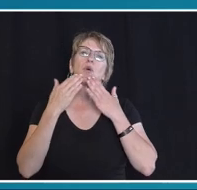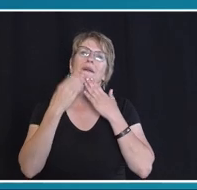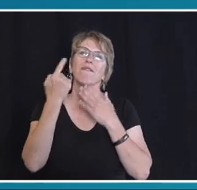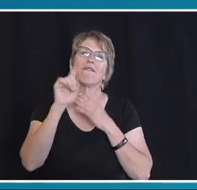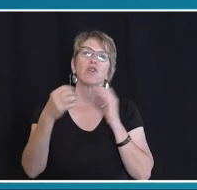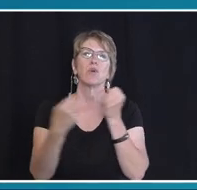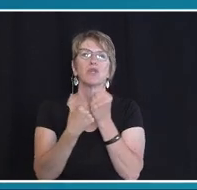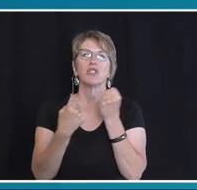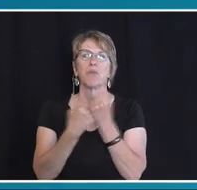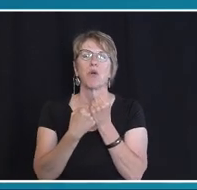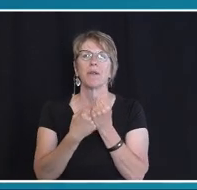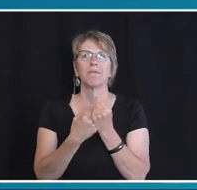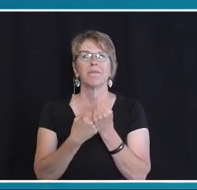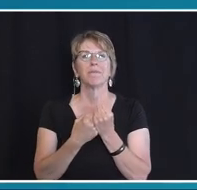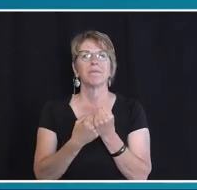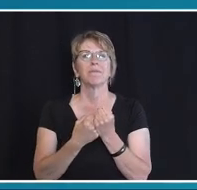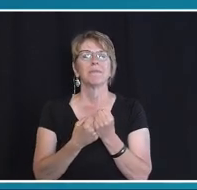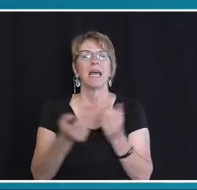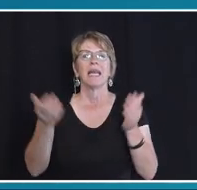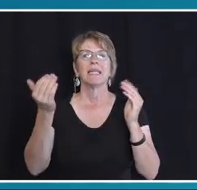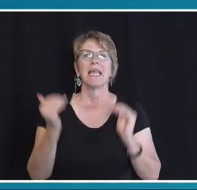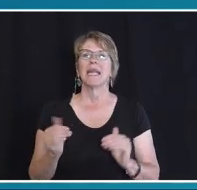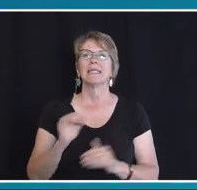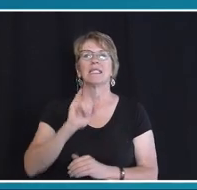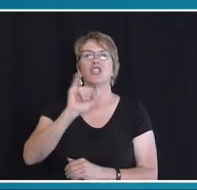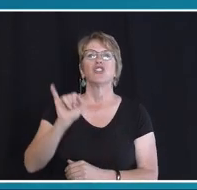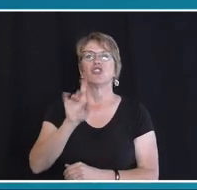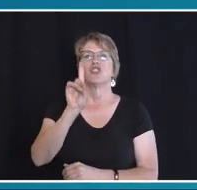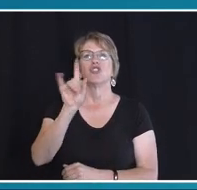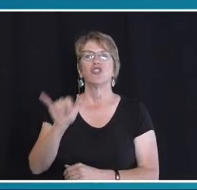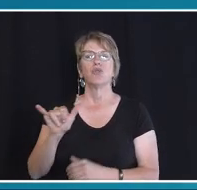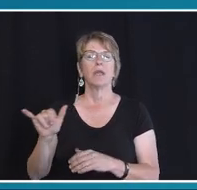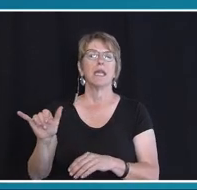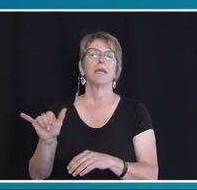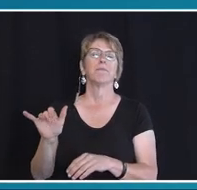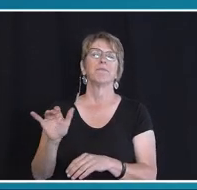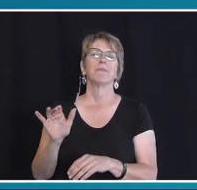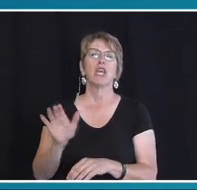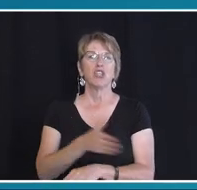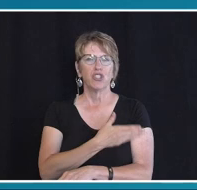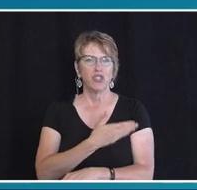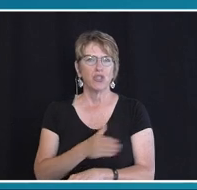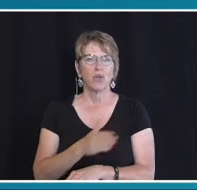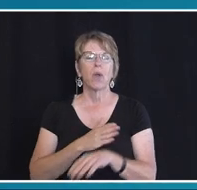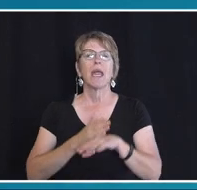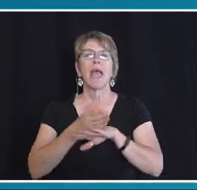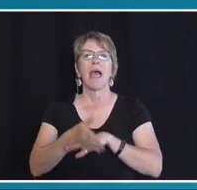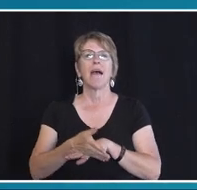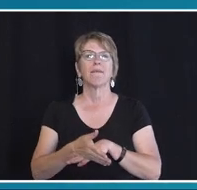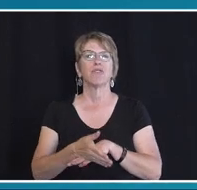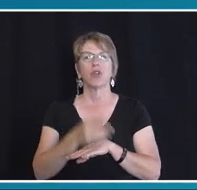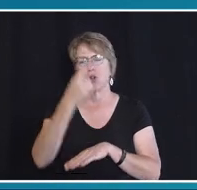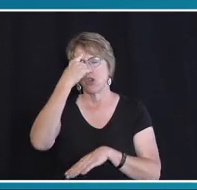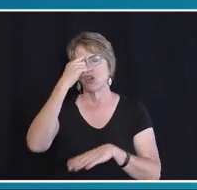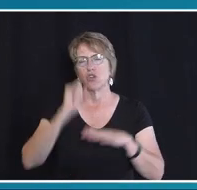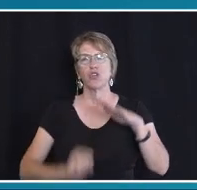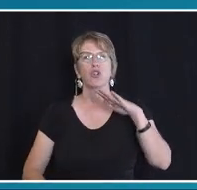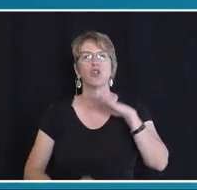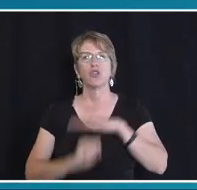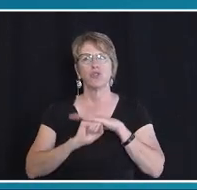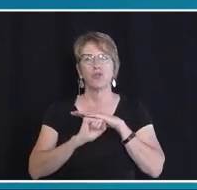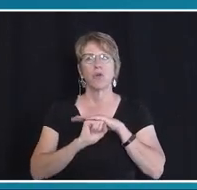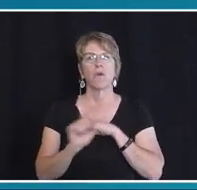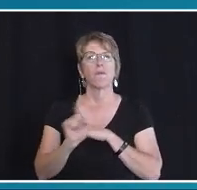your support. Next up, here's Judy's story of how she connected with Courage Kenny following her stroke in her hometown of Duluth.